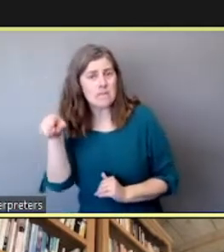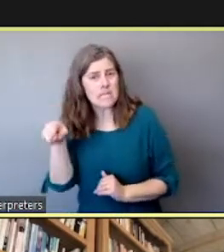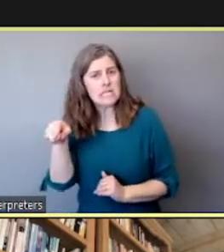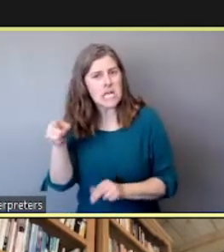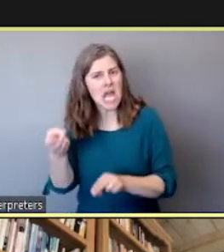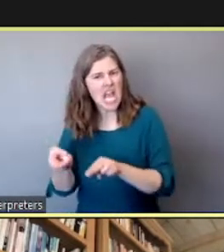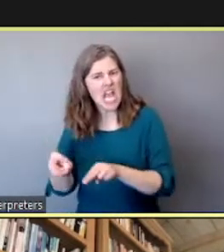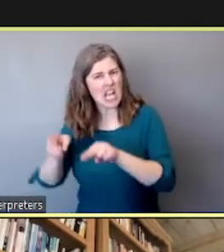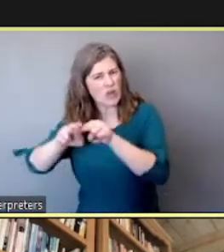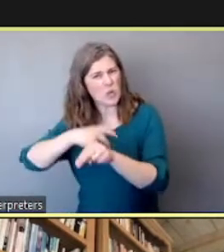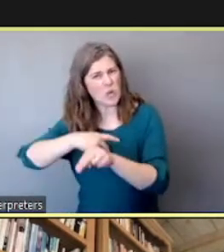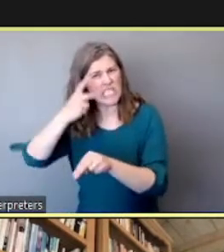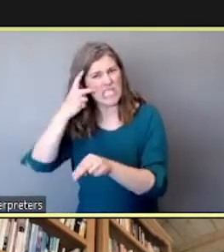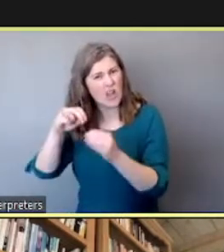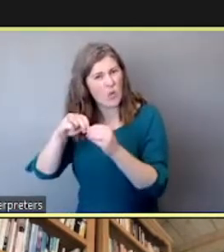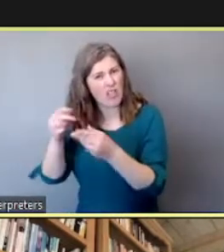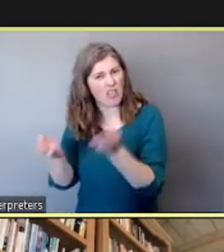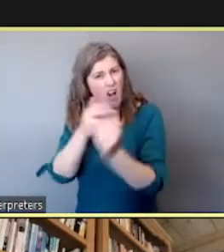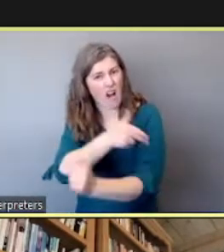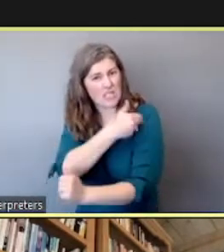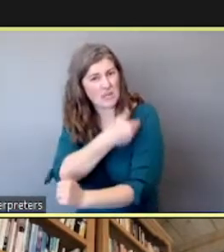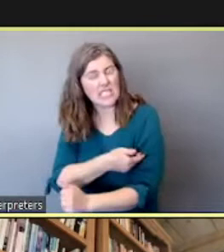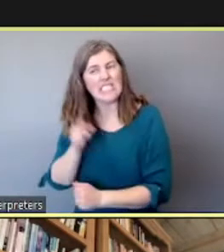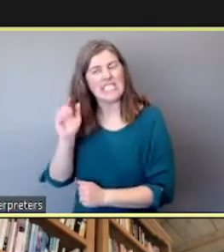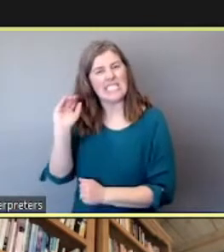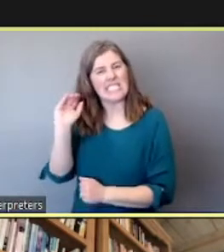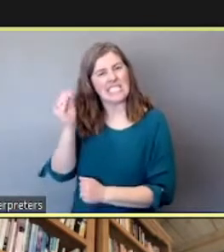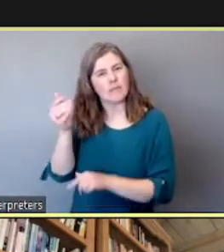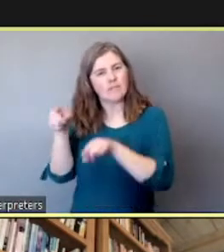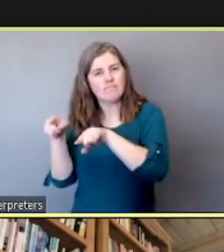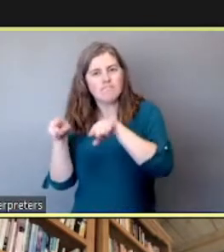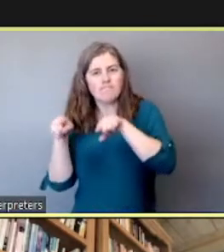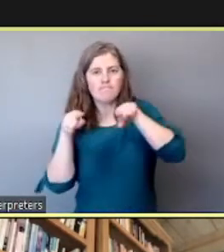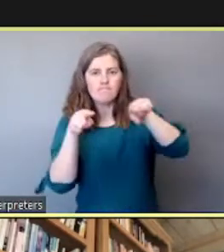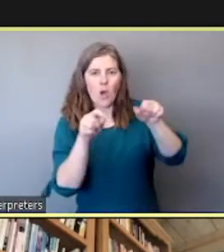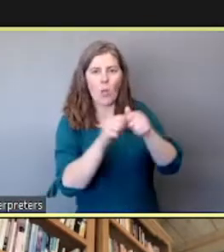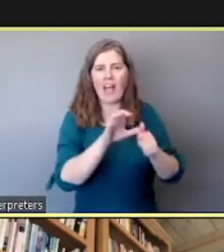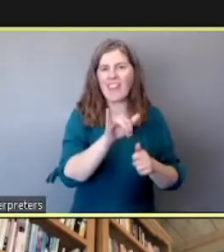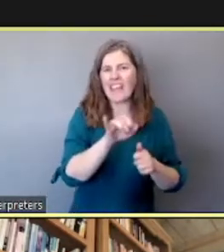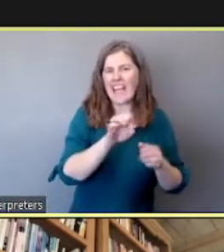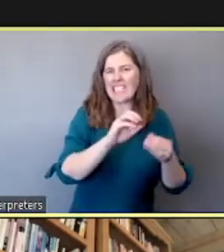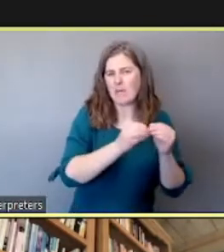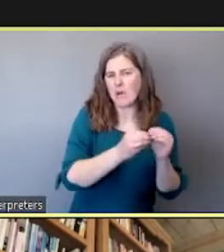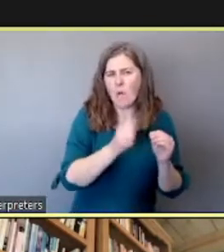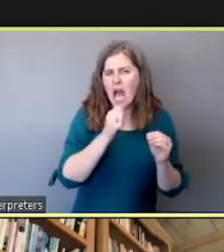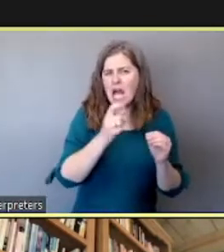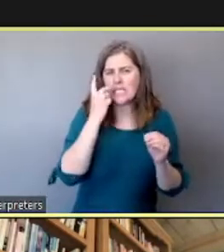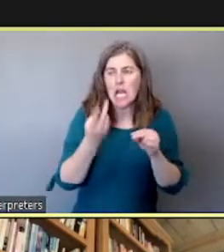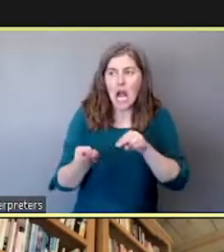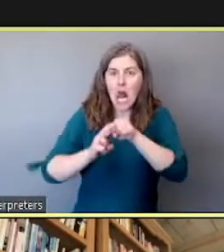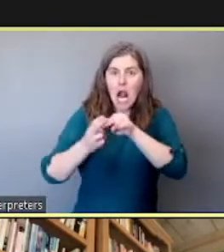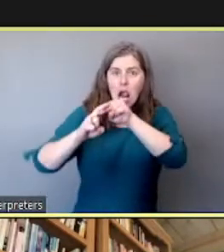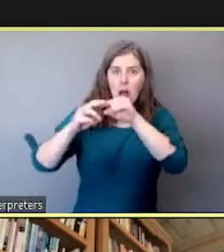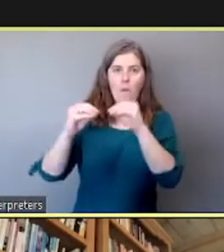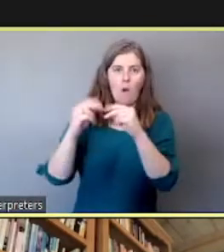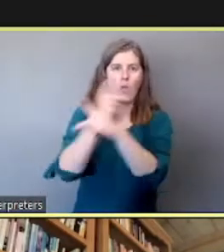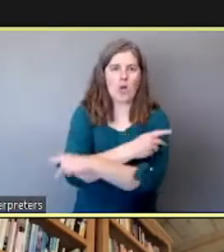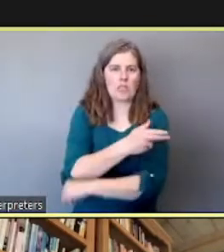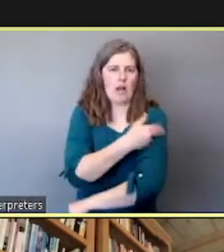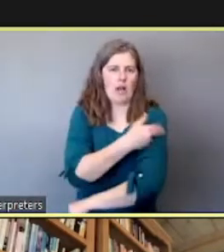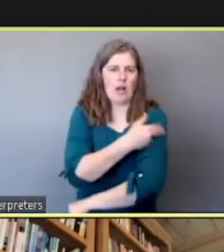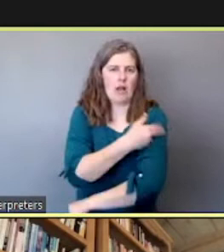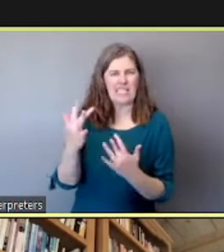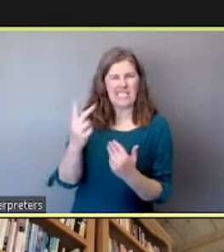increase we're seeing in hospitalizations really parallels the case count. We're not seeing excess hospitalizations here. So we're gonna have to wait and see